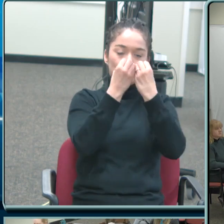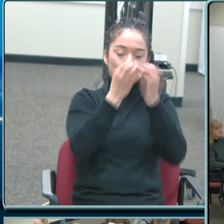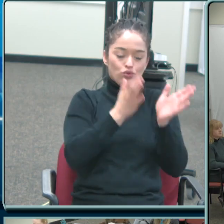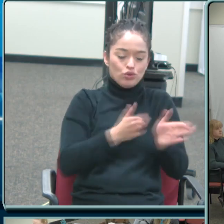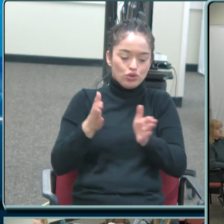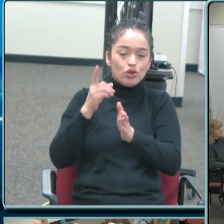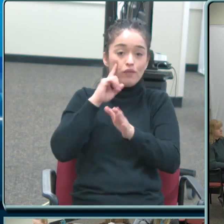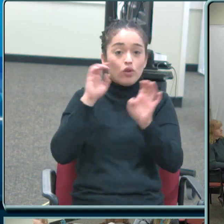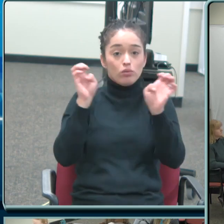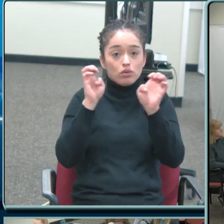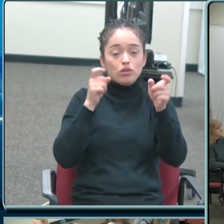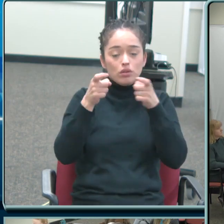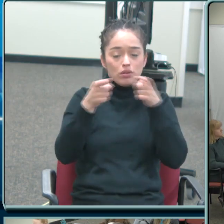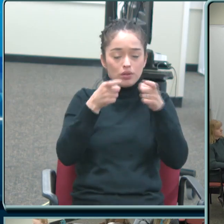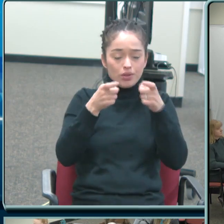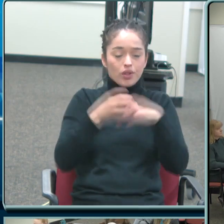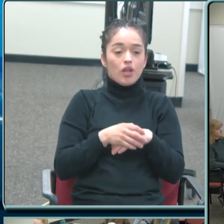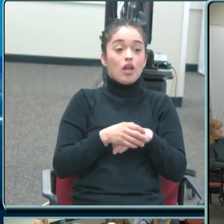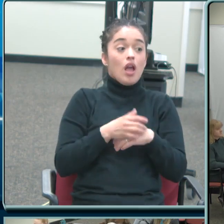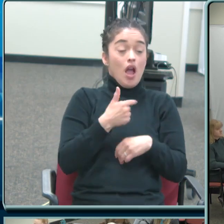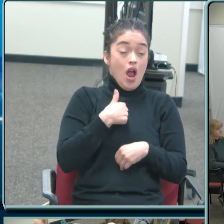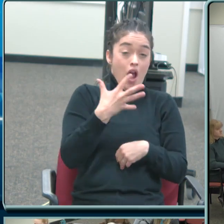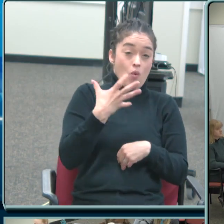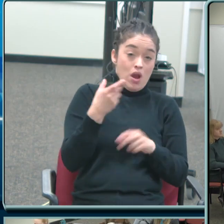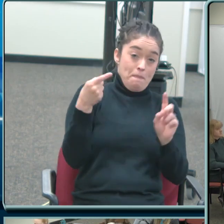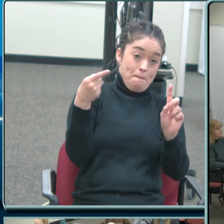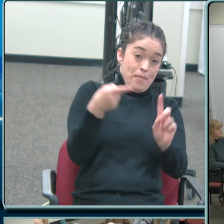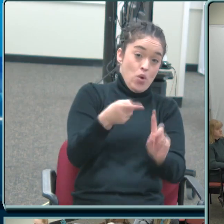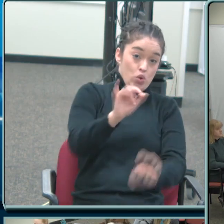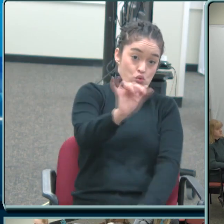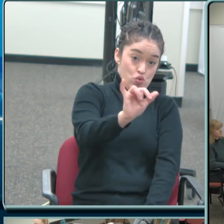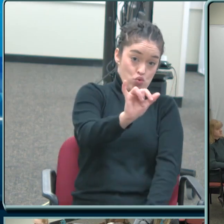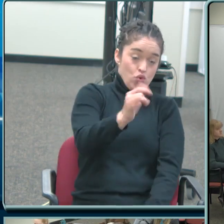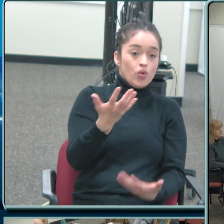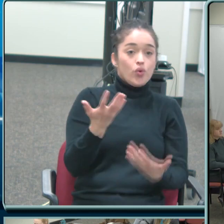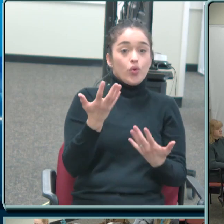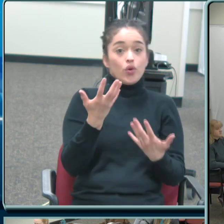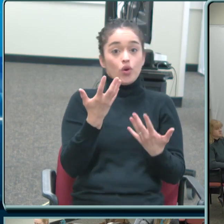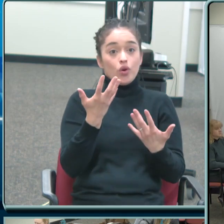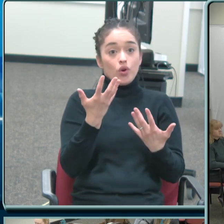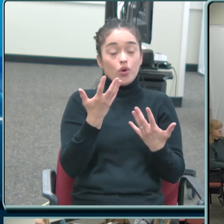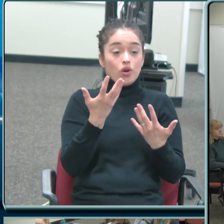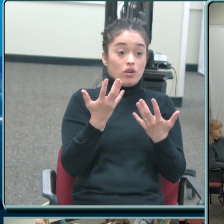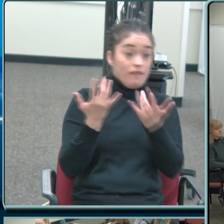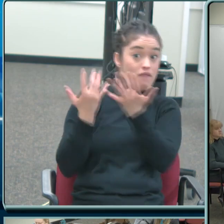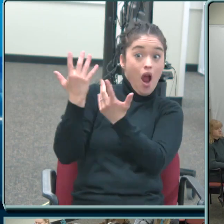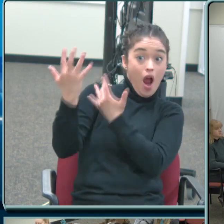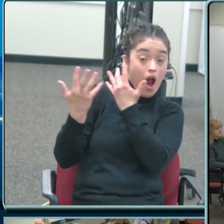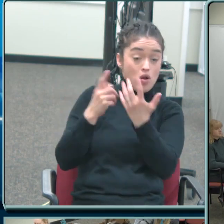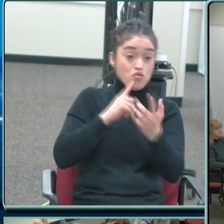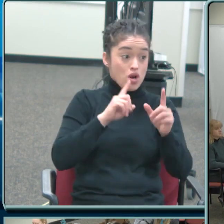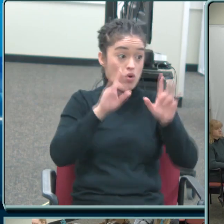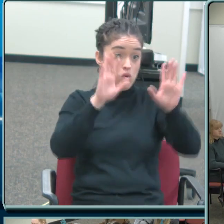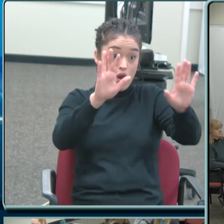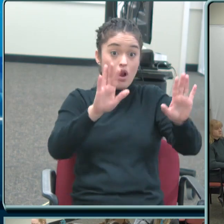management. And I wanted to point out as well that while, wildfire is a great example to use for incident